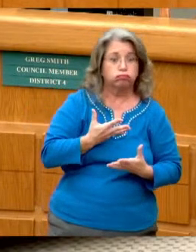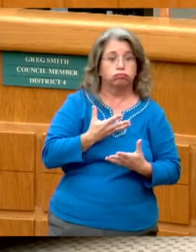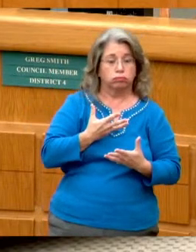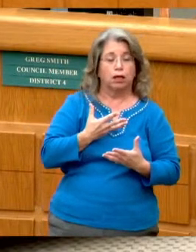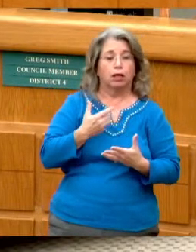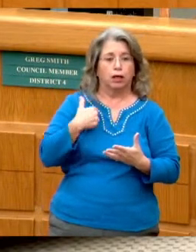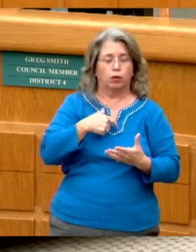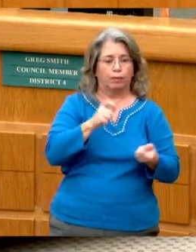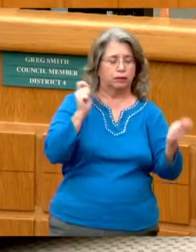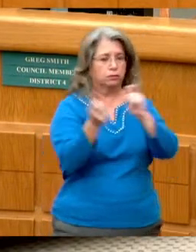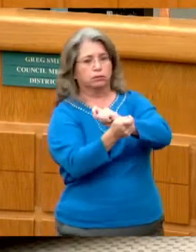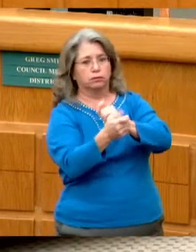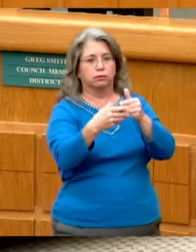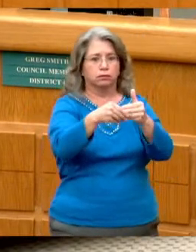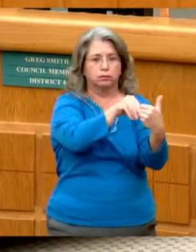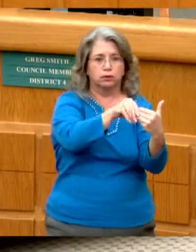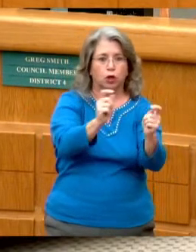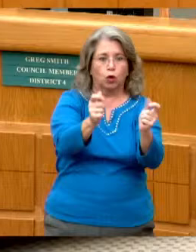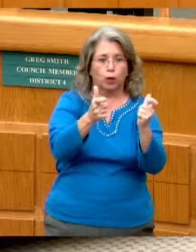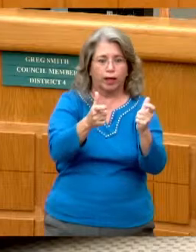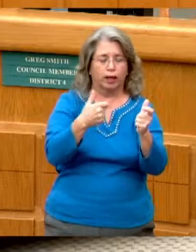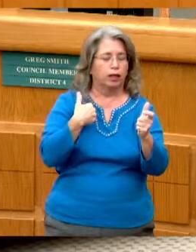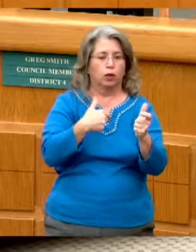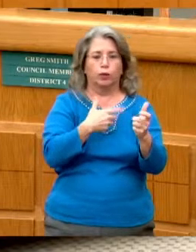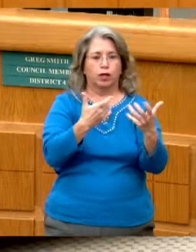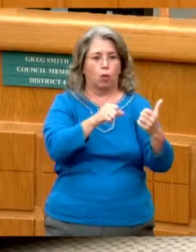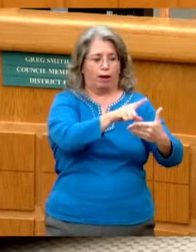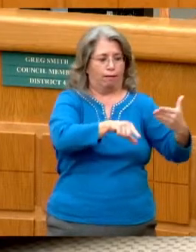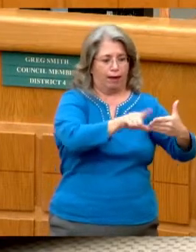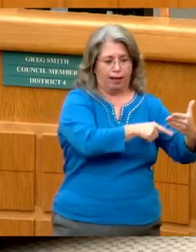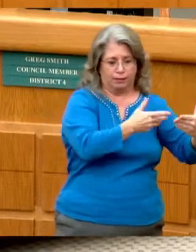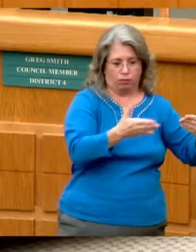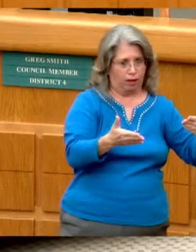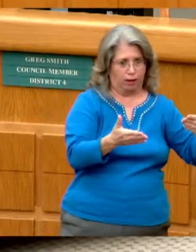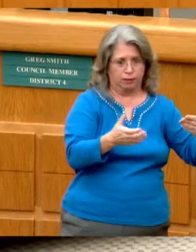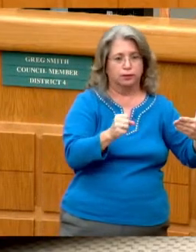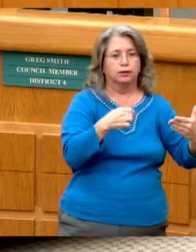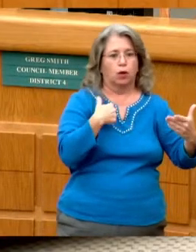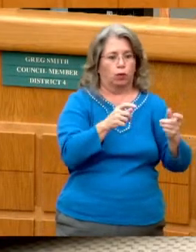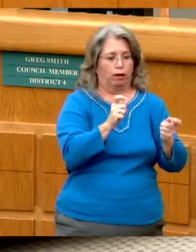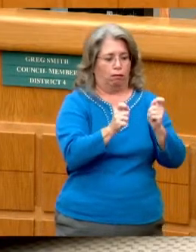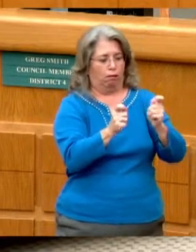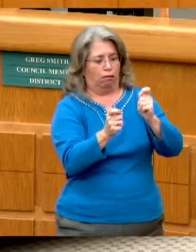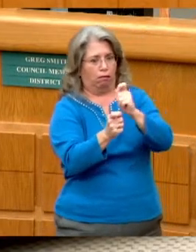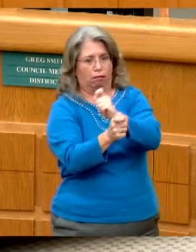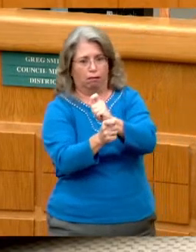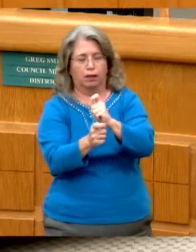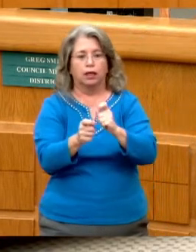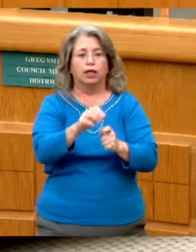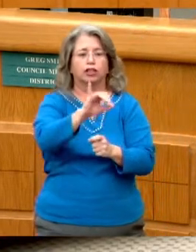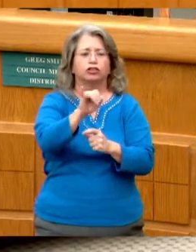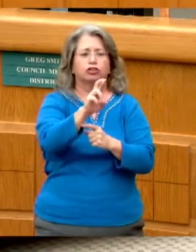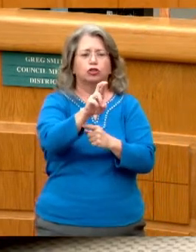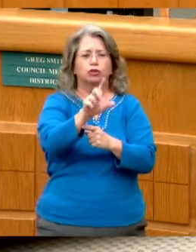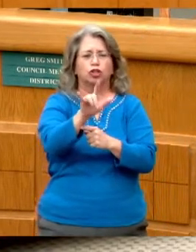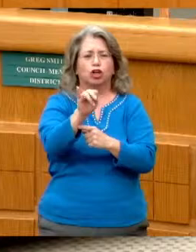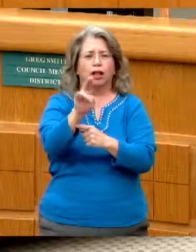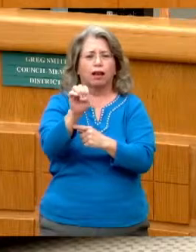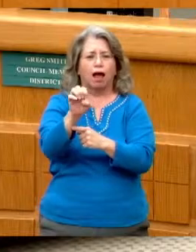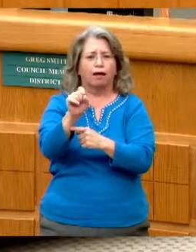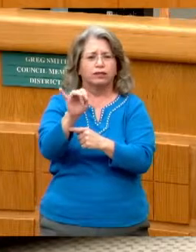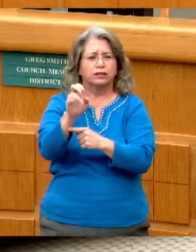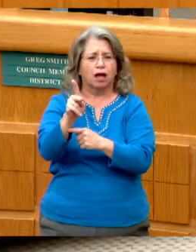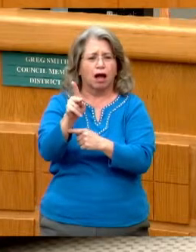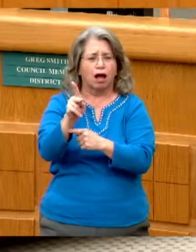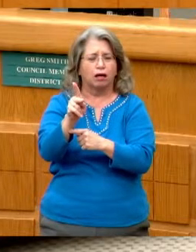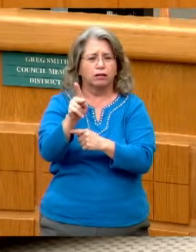things, and we wouldn't want to do that anyway, so we work around them. So the Junior Livestock Show and the Blue Ribbon Auction on